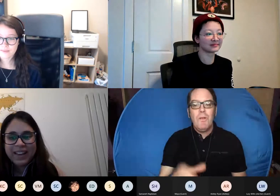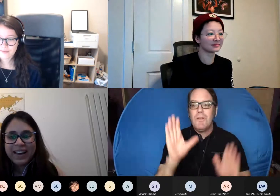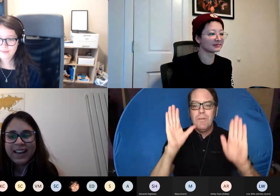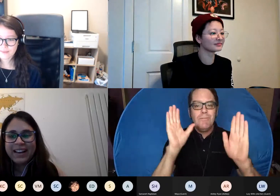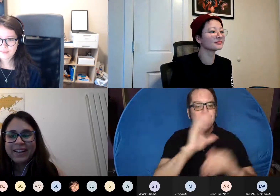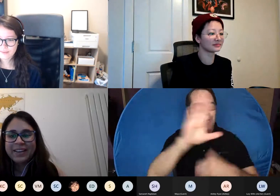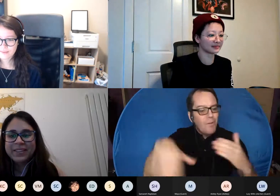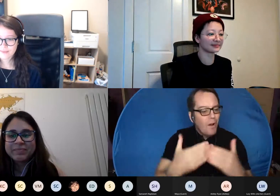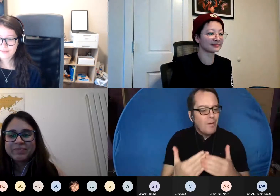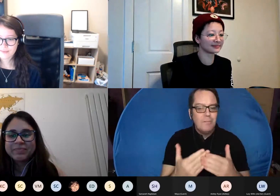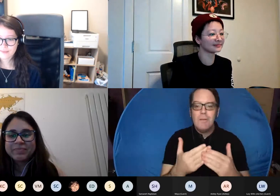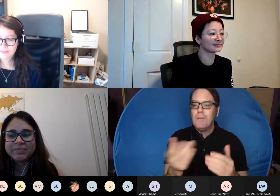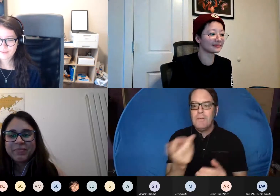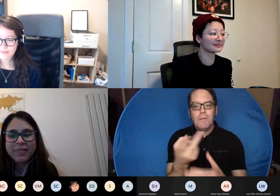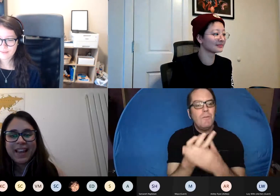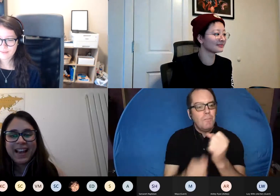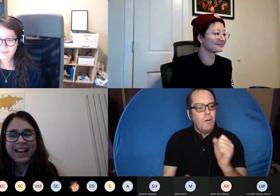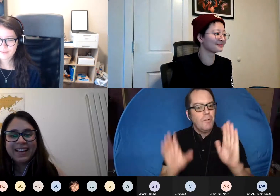day.